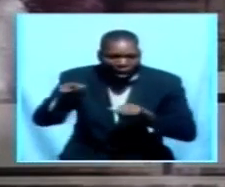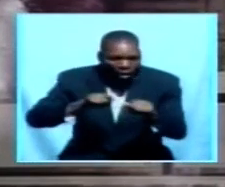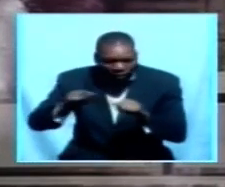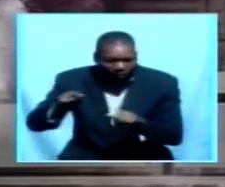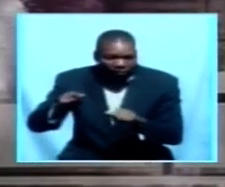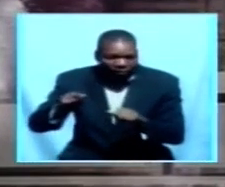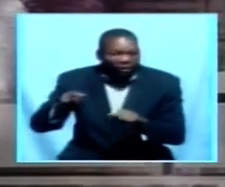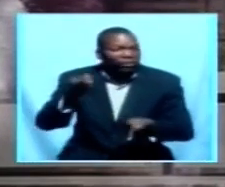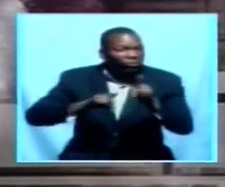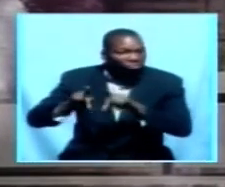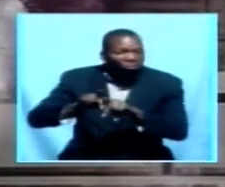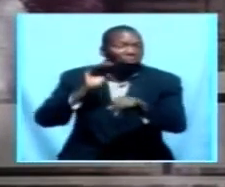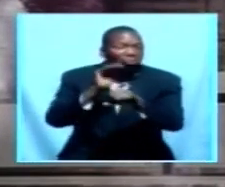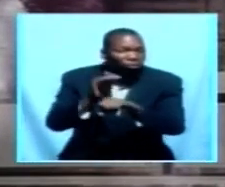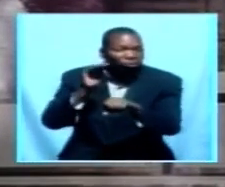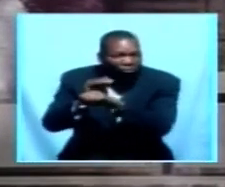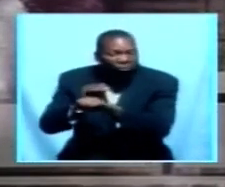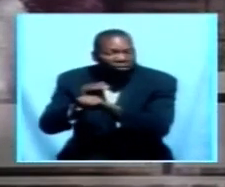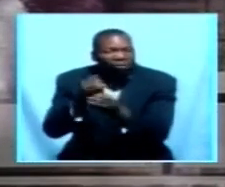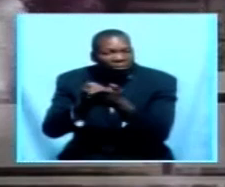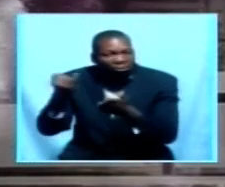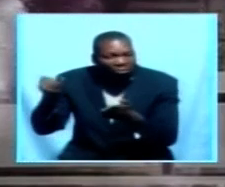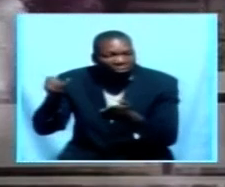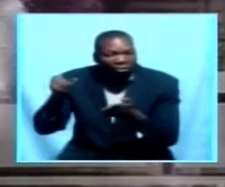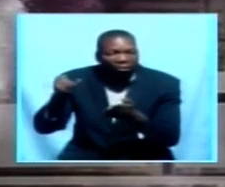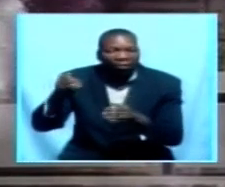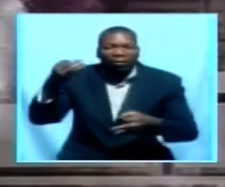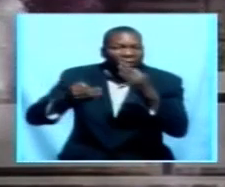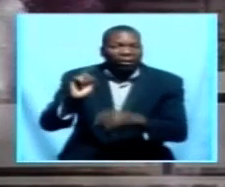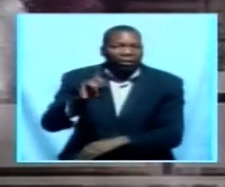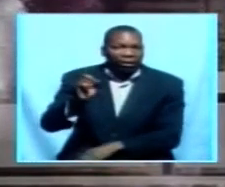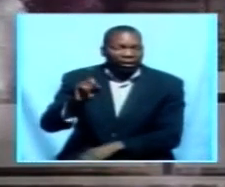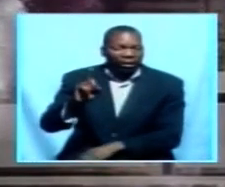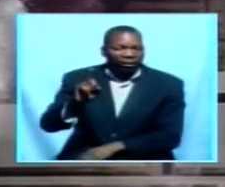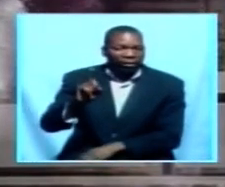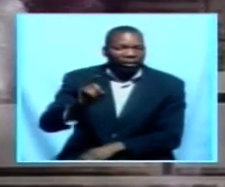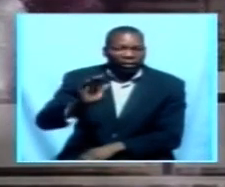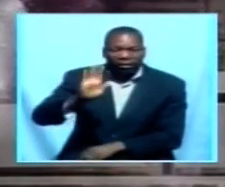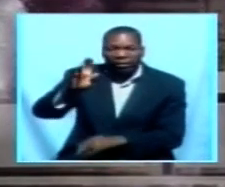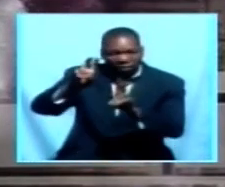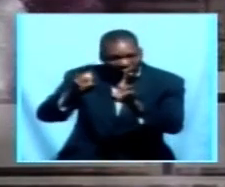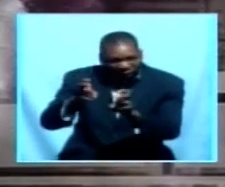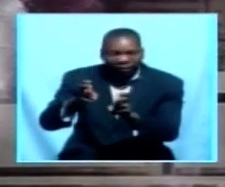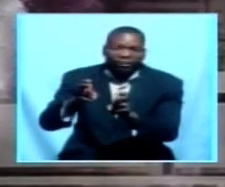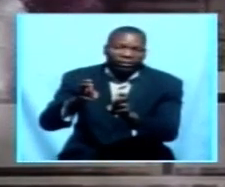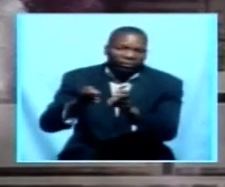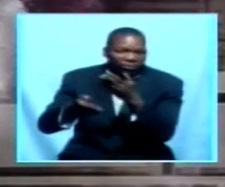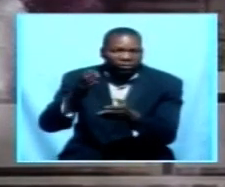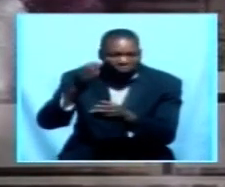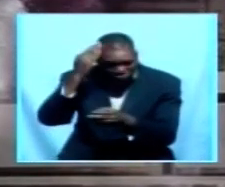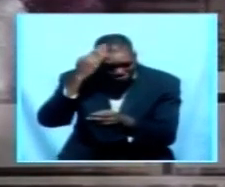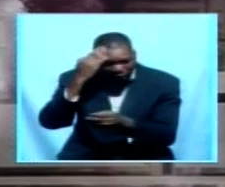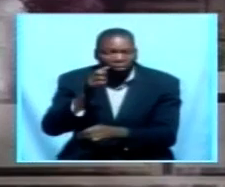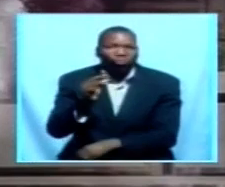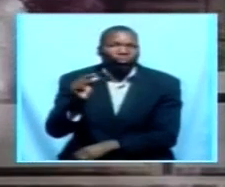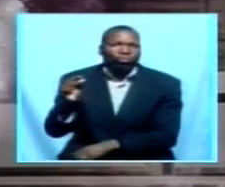to talk about every issue and passing judgment, even when their knowledge of the subject consists of bits and pieces. He has observed